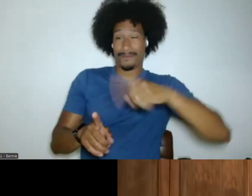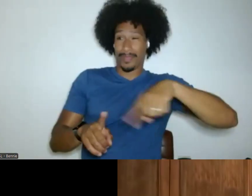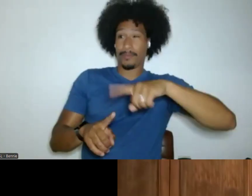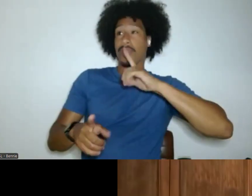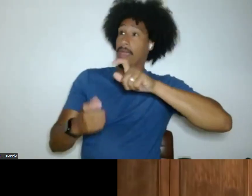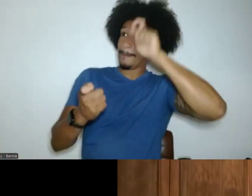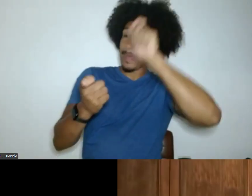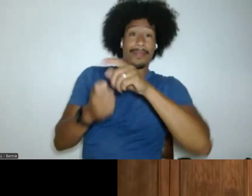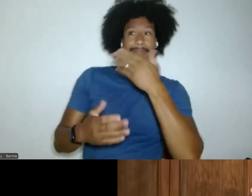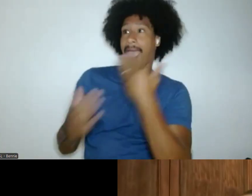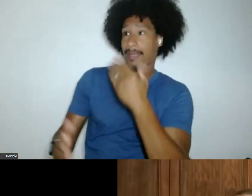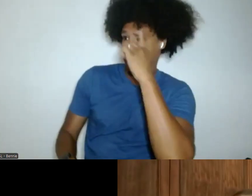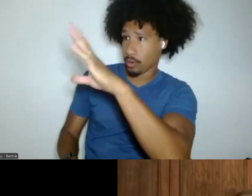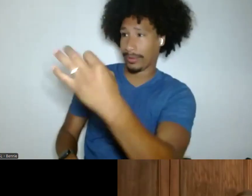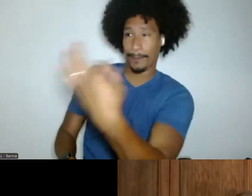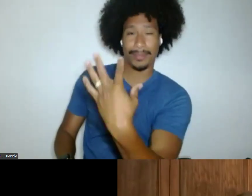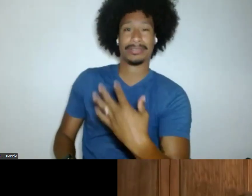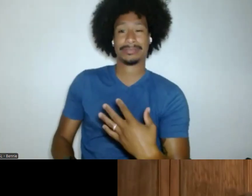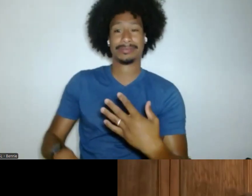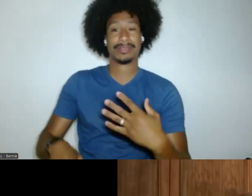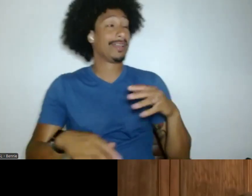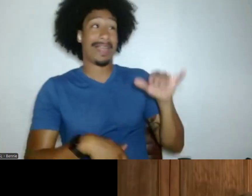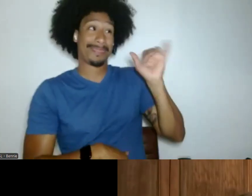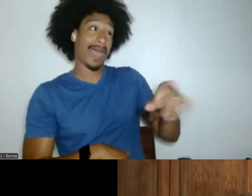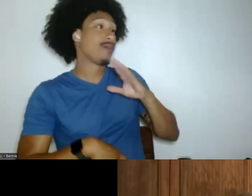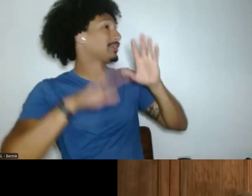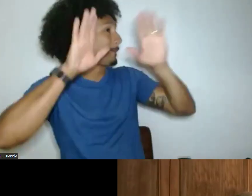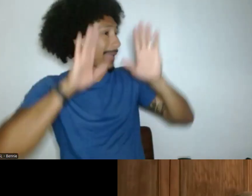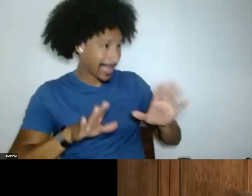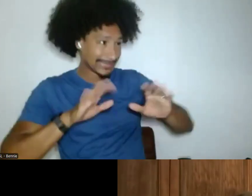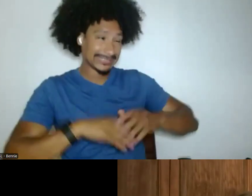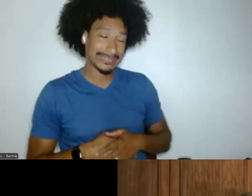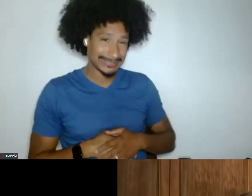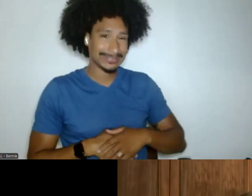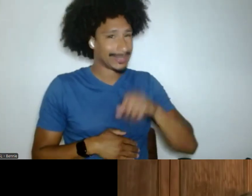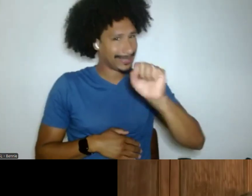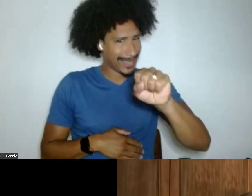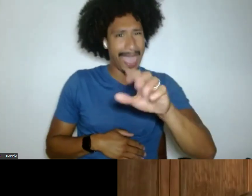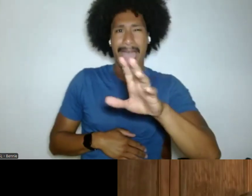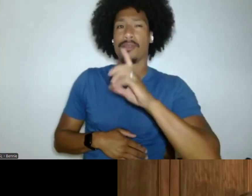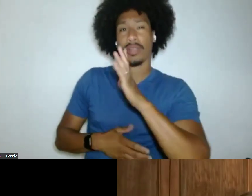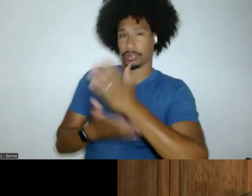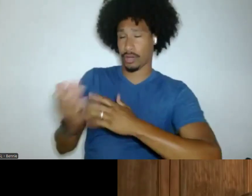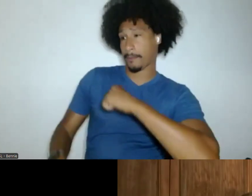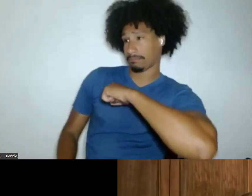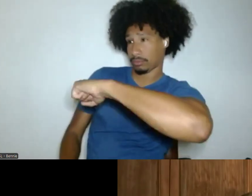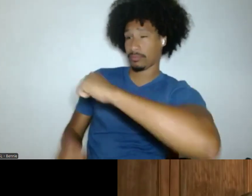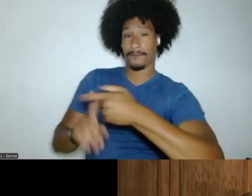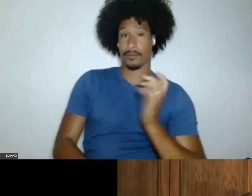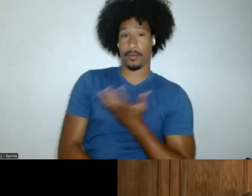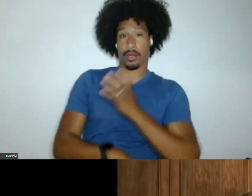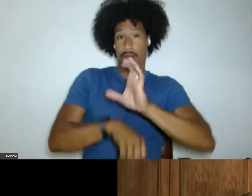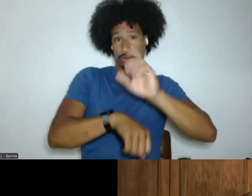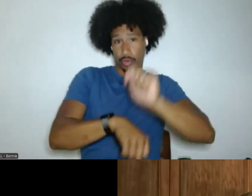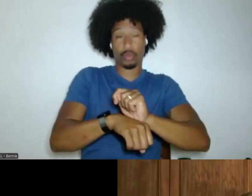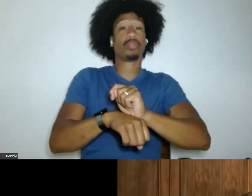thank you for that, because yeah, It was the place amazing. pushback has been pushback from our consultants at the framing of the